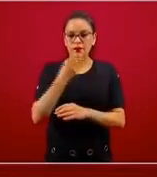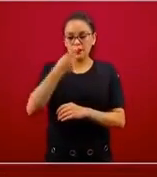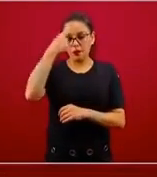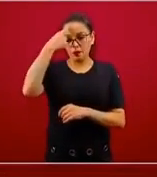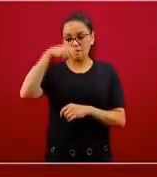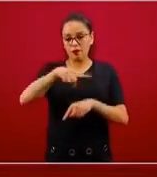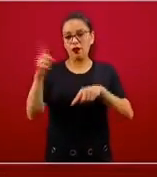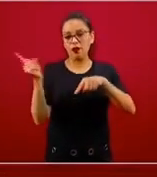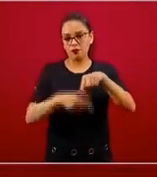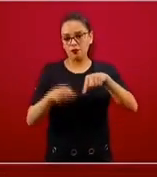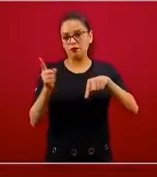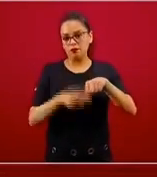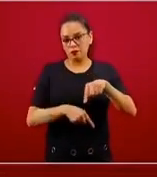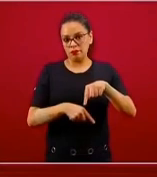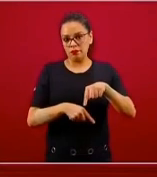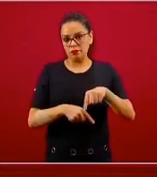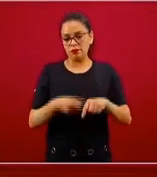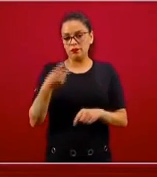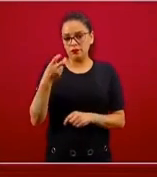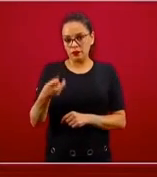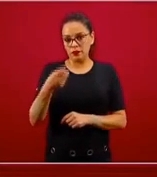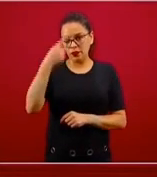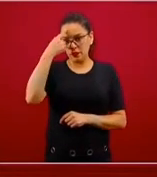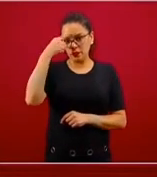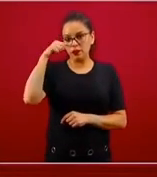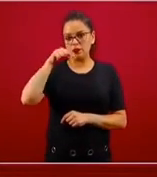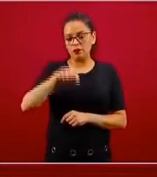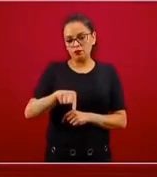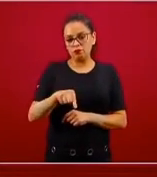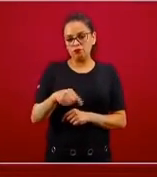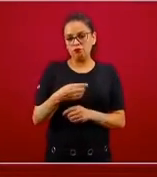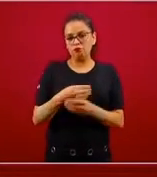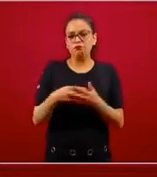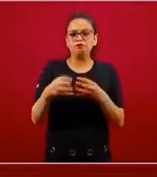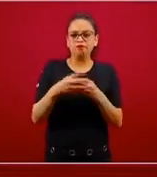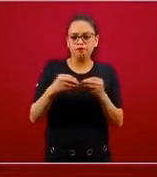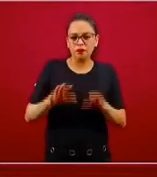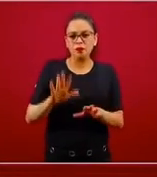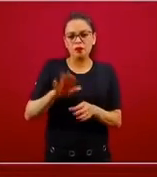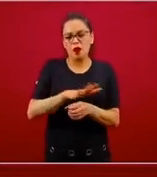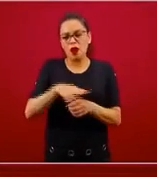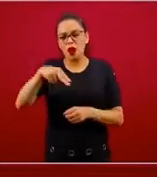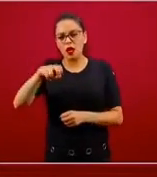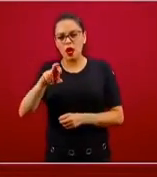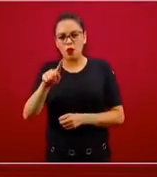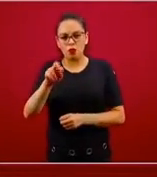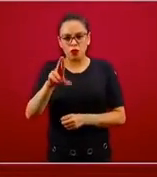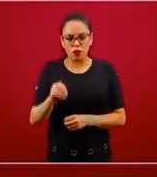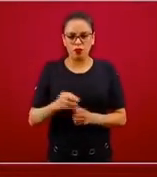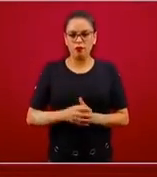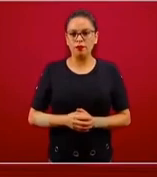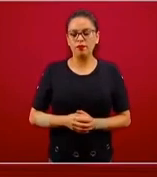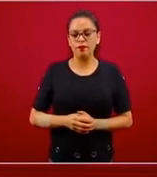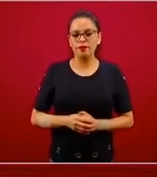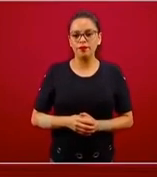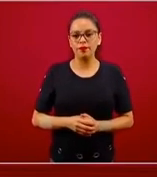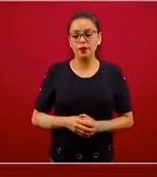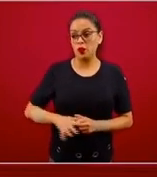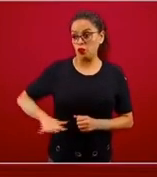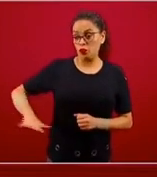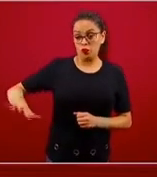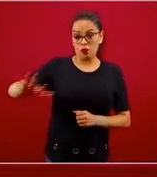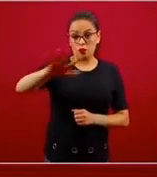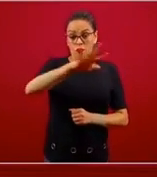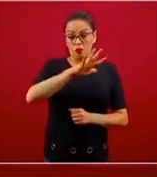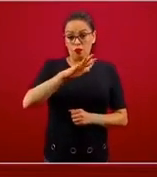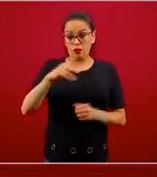And that works to eliminate it. It's a neutralizing antibody. Not all people who